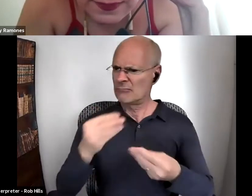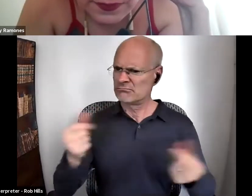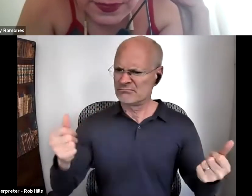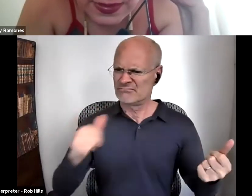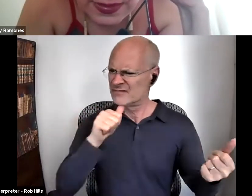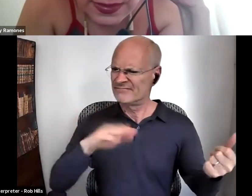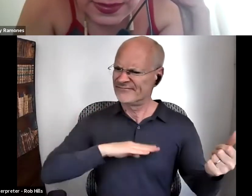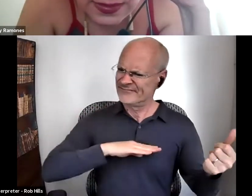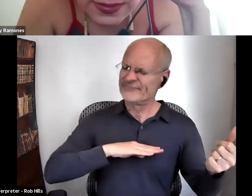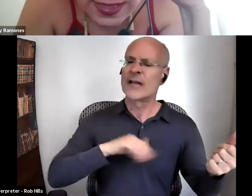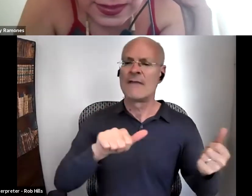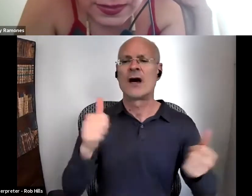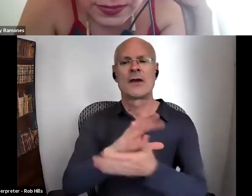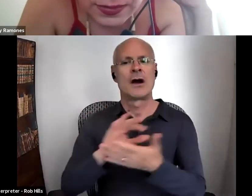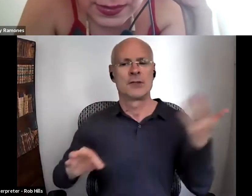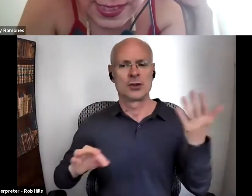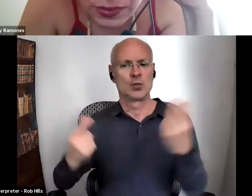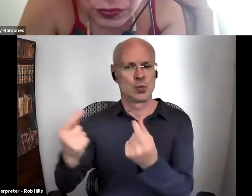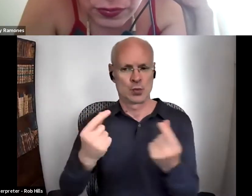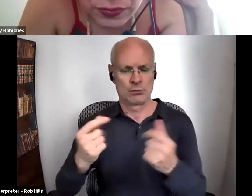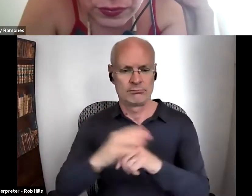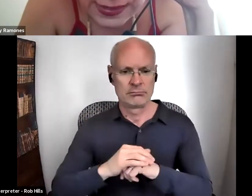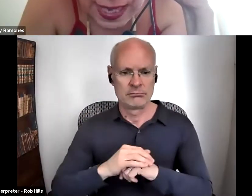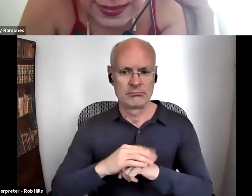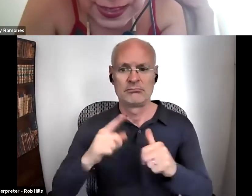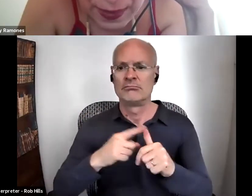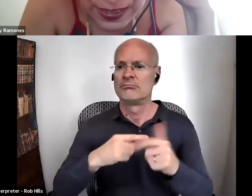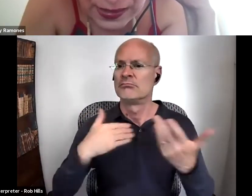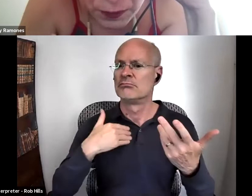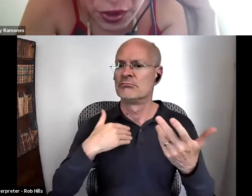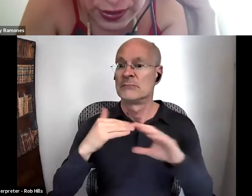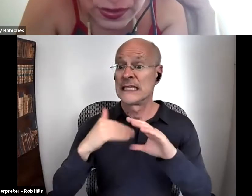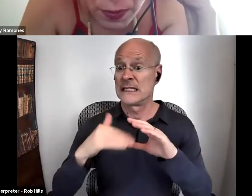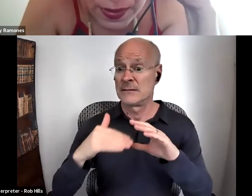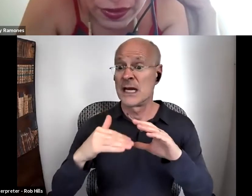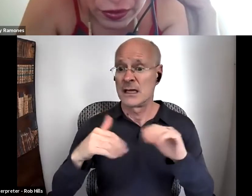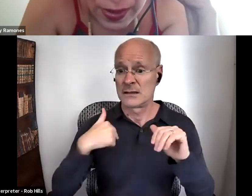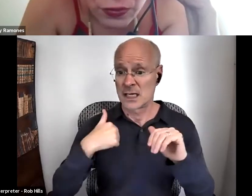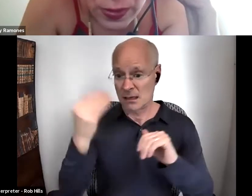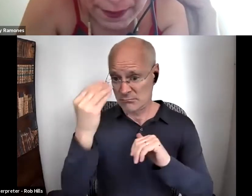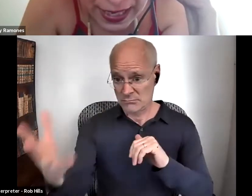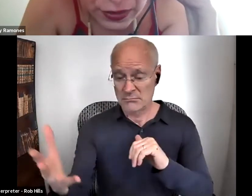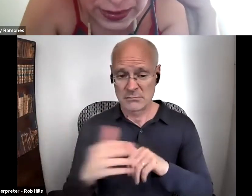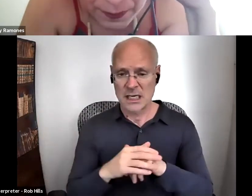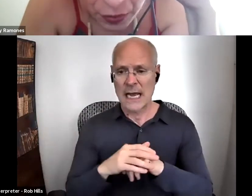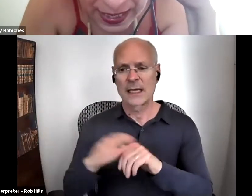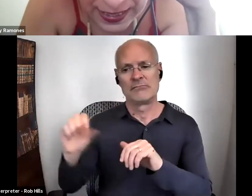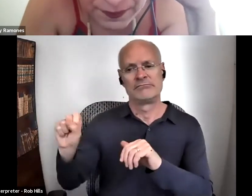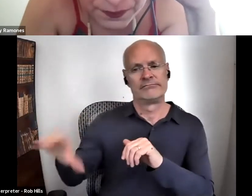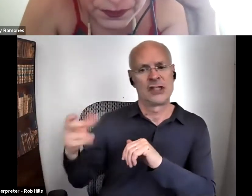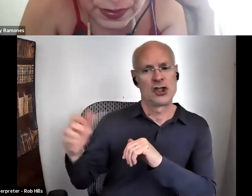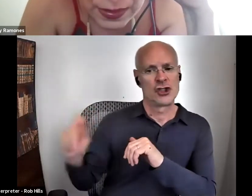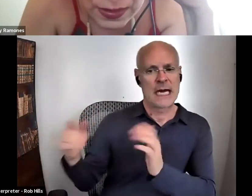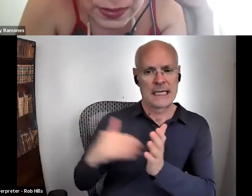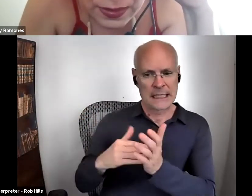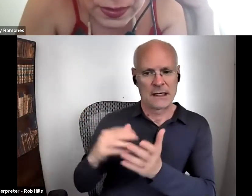few options. As I mentioned, there is the email address that I provided to you, and I can put it in the chat box for the special education